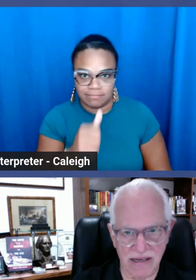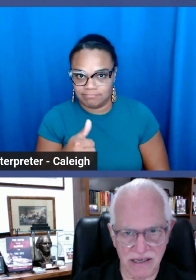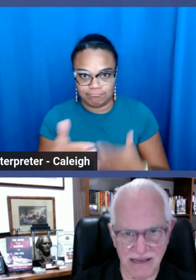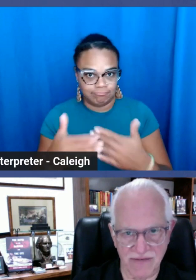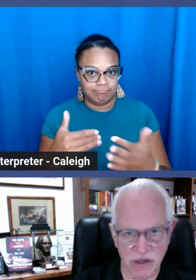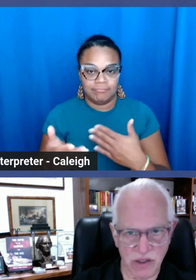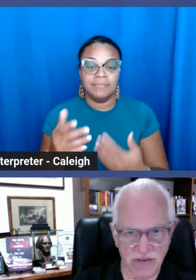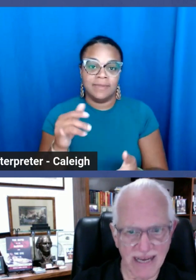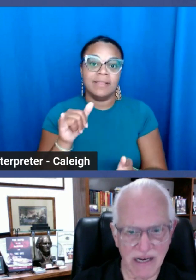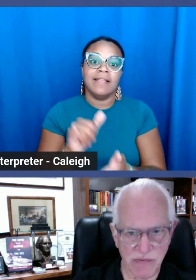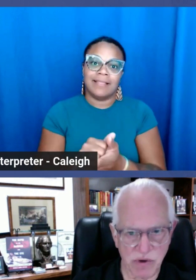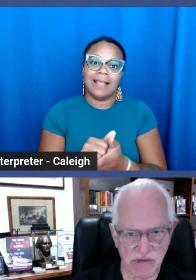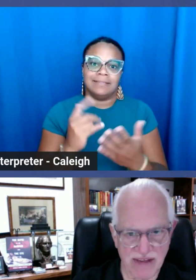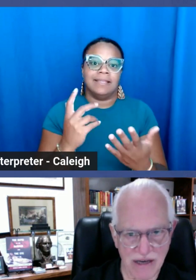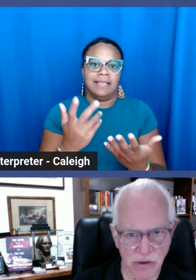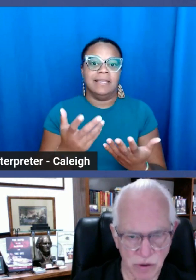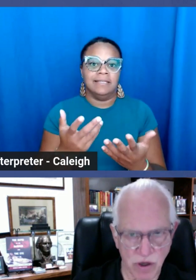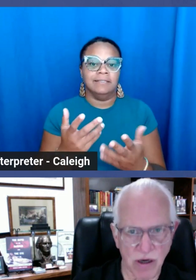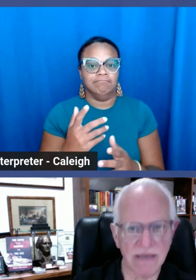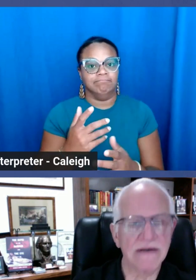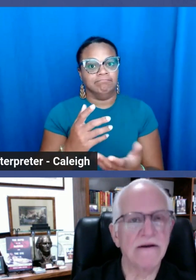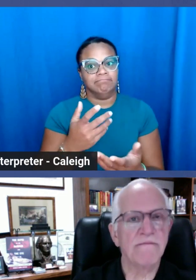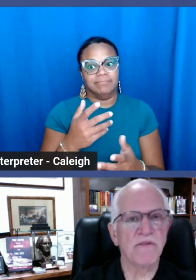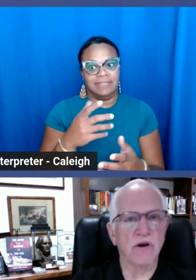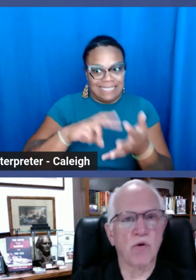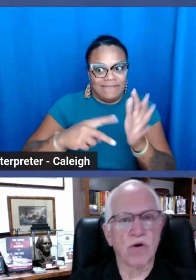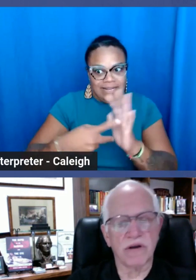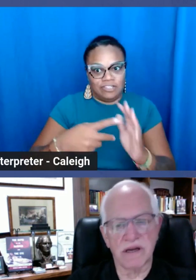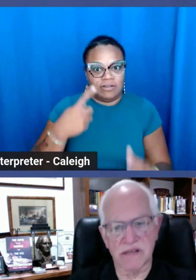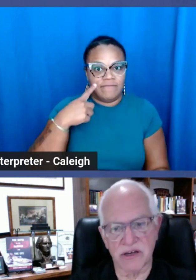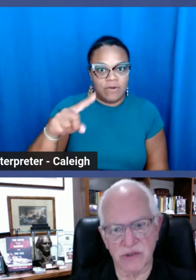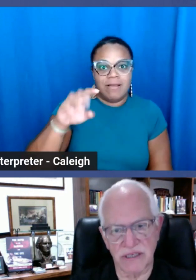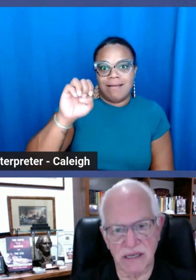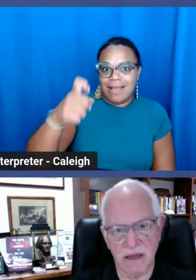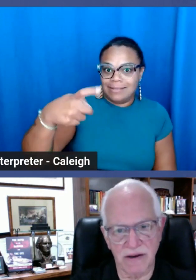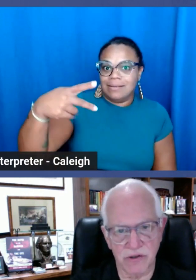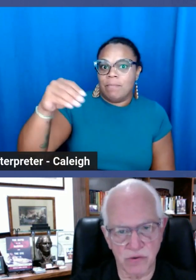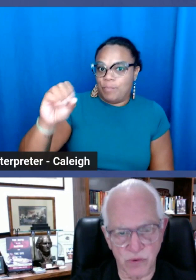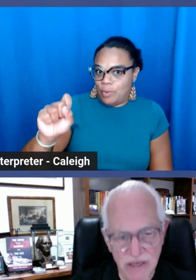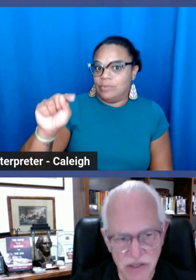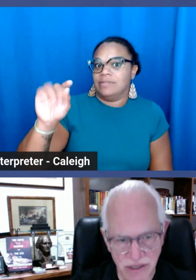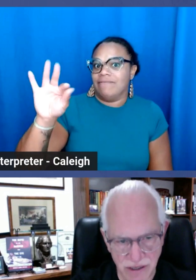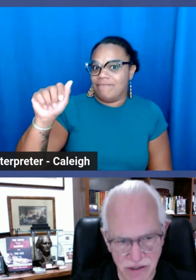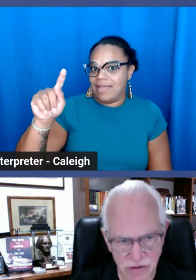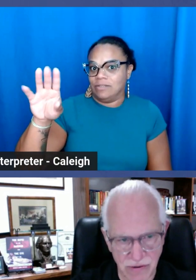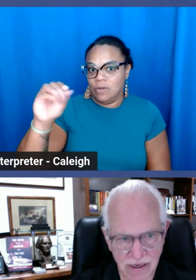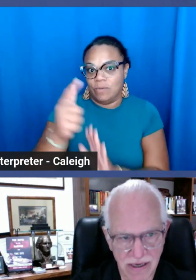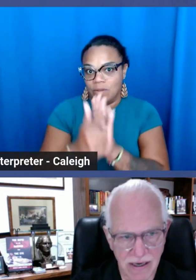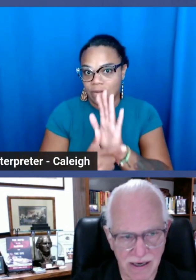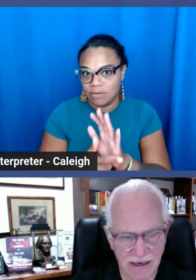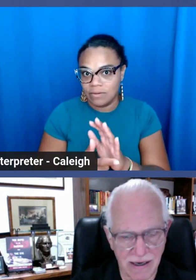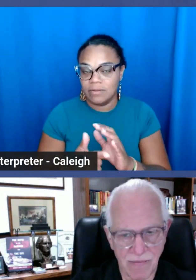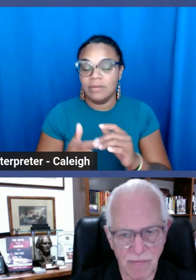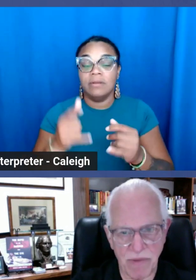is a classic definition of an ex post facto law. The court essentially declined to reach the issue